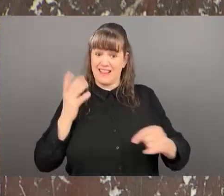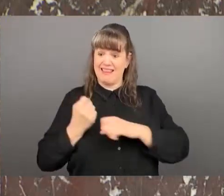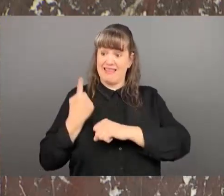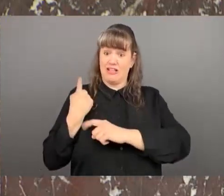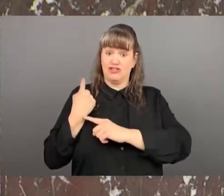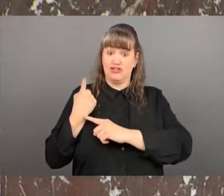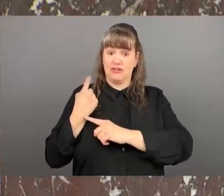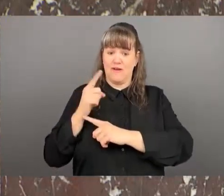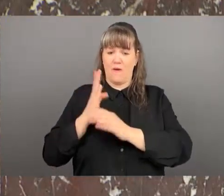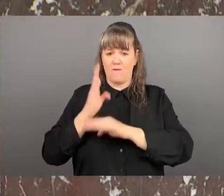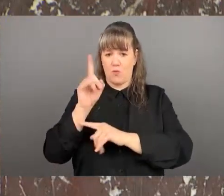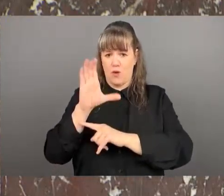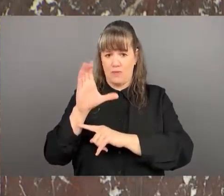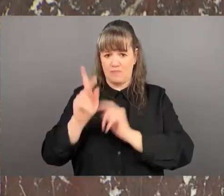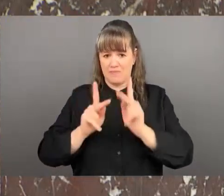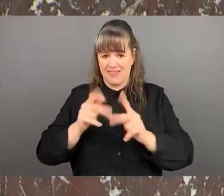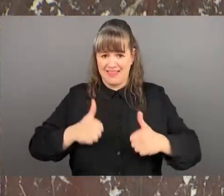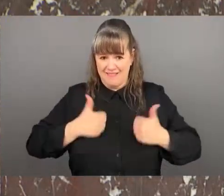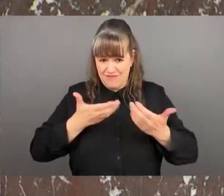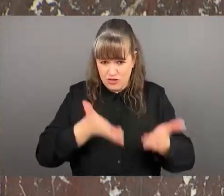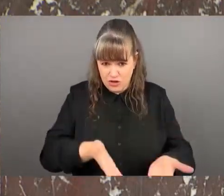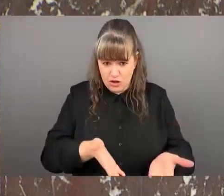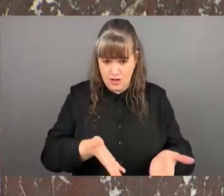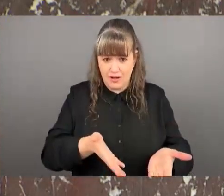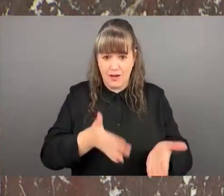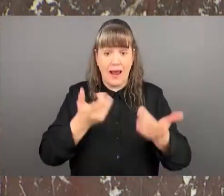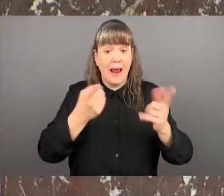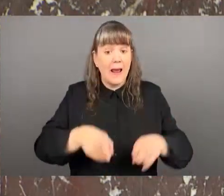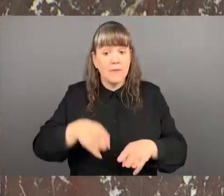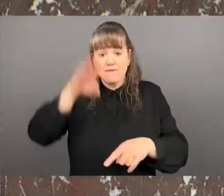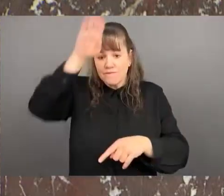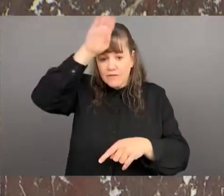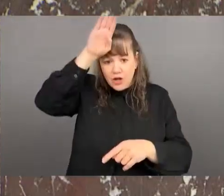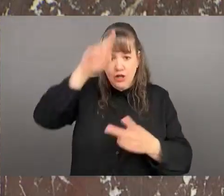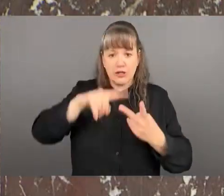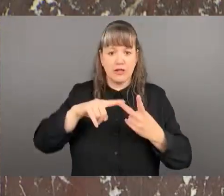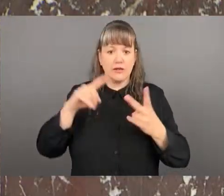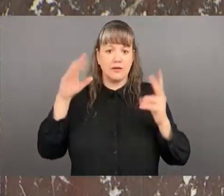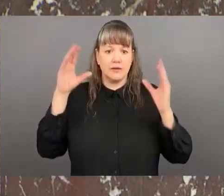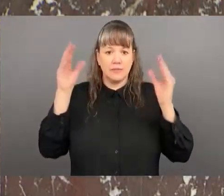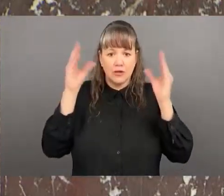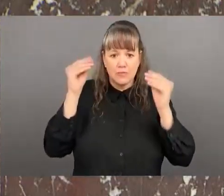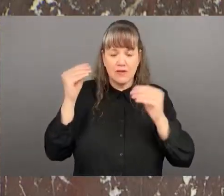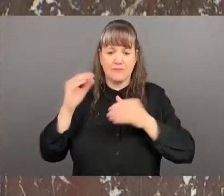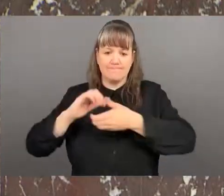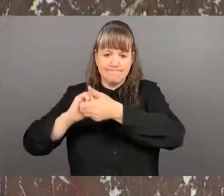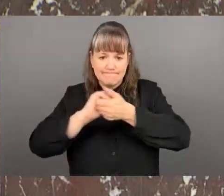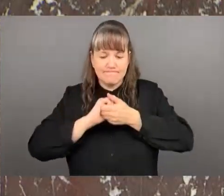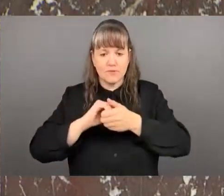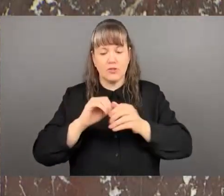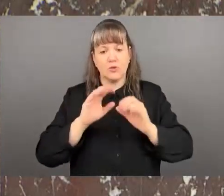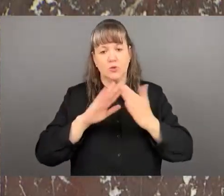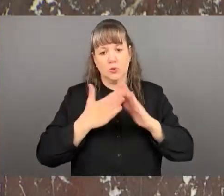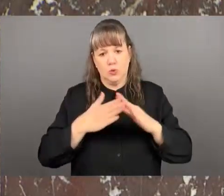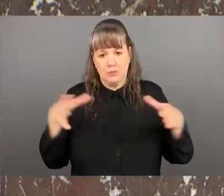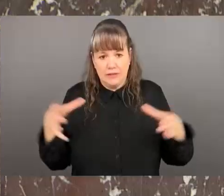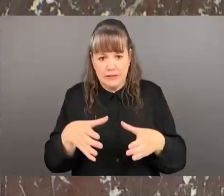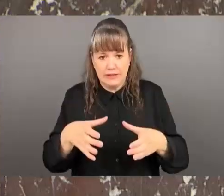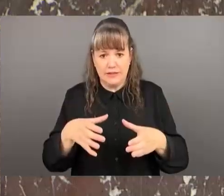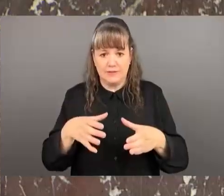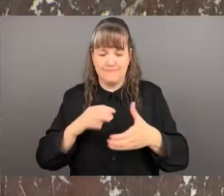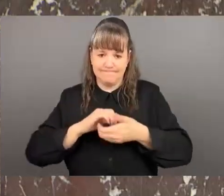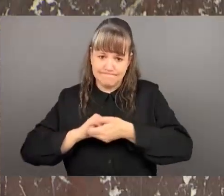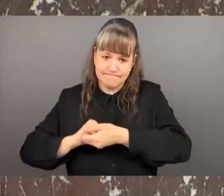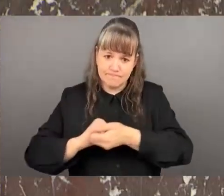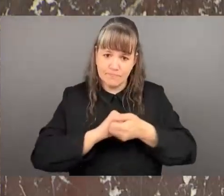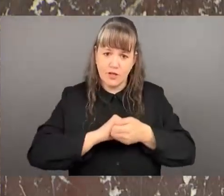and the paramedic brought communities together. It brought our first responders together. It brought our service providers together.